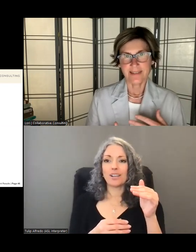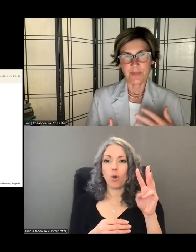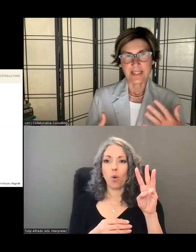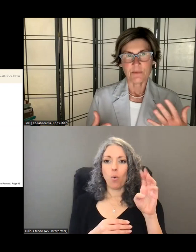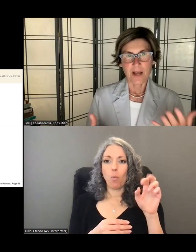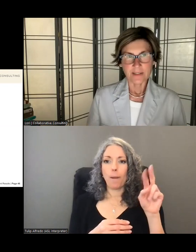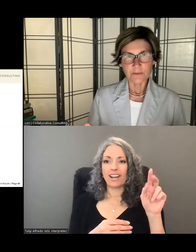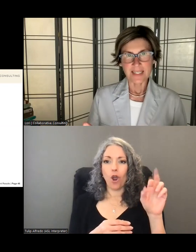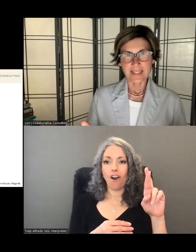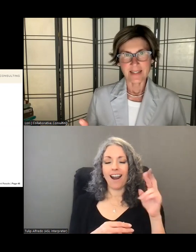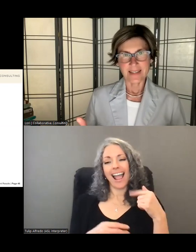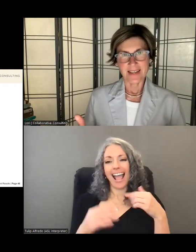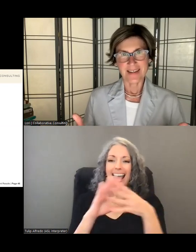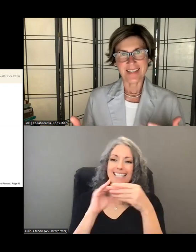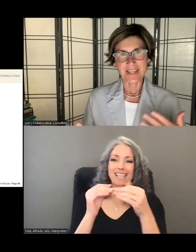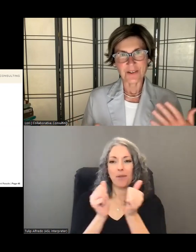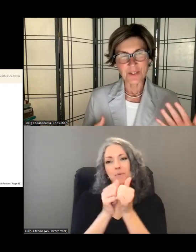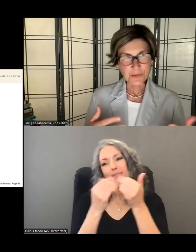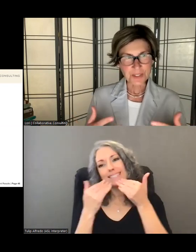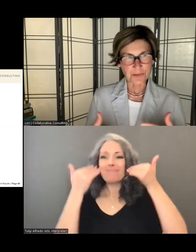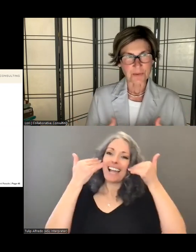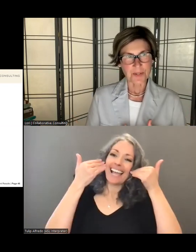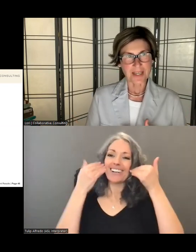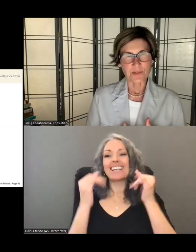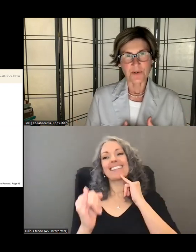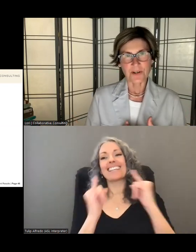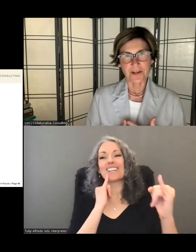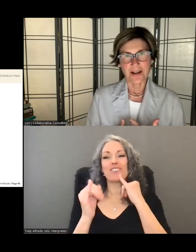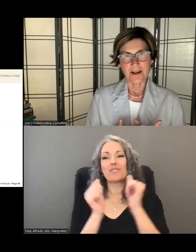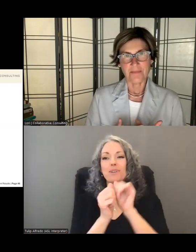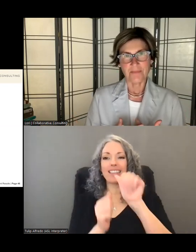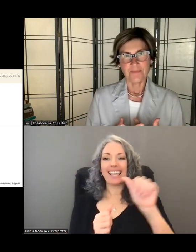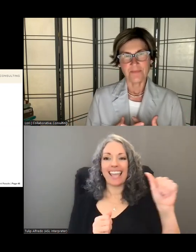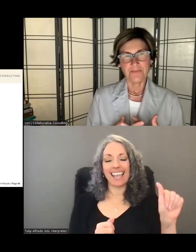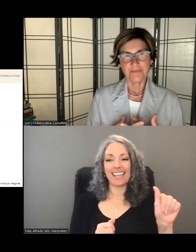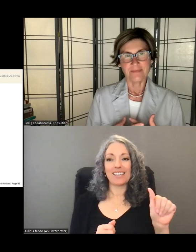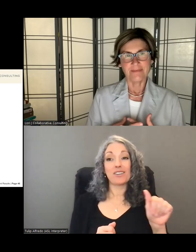with a smile because the interviews with the AAAs were